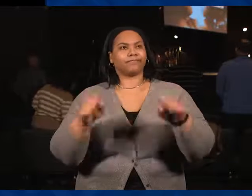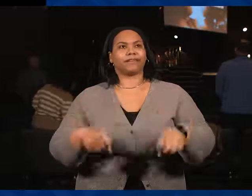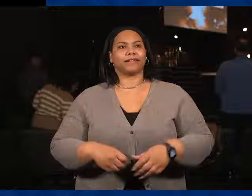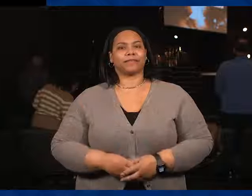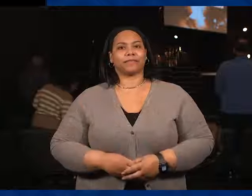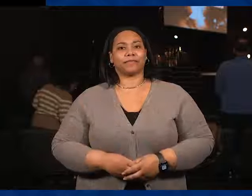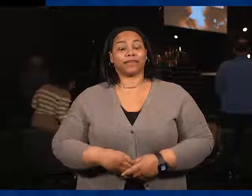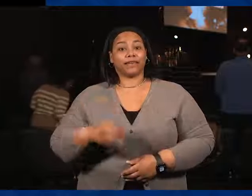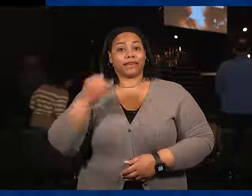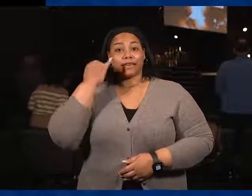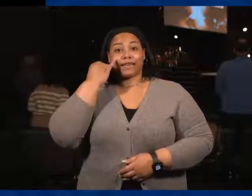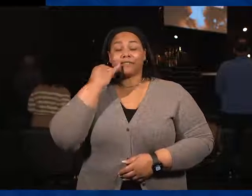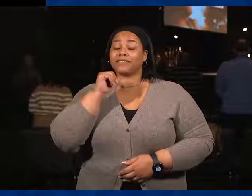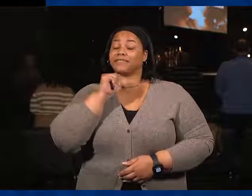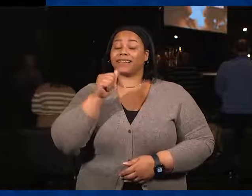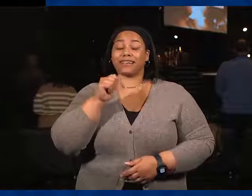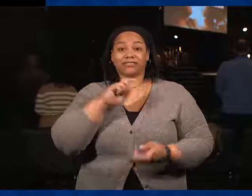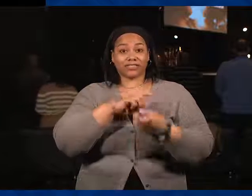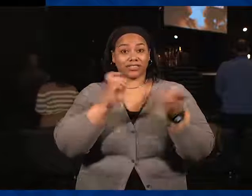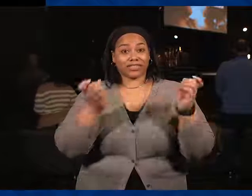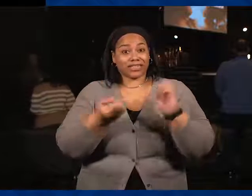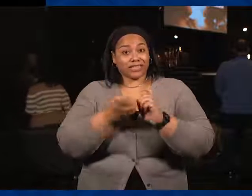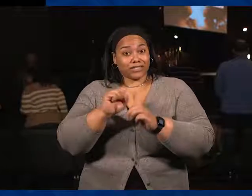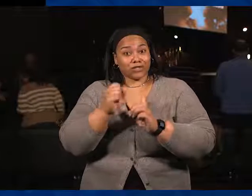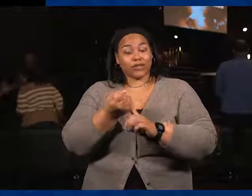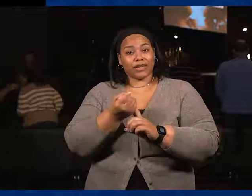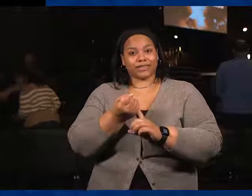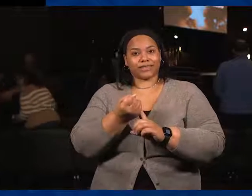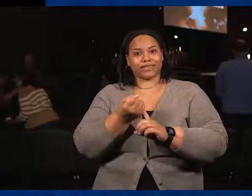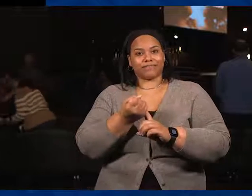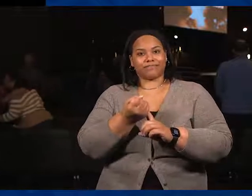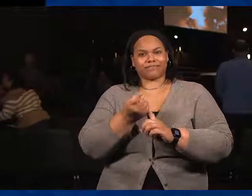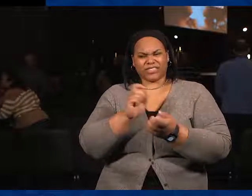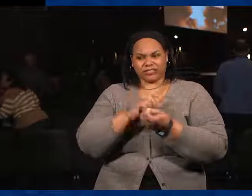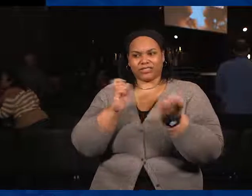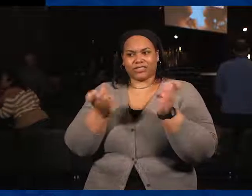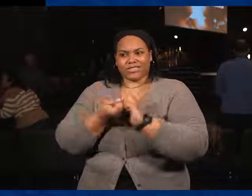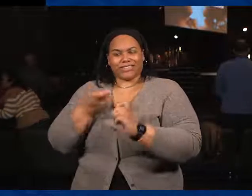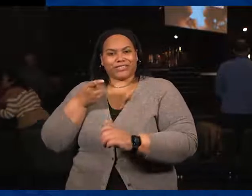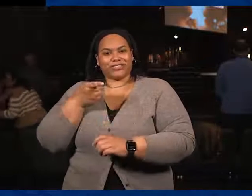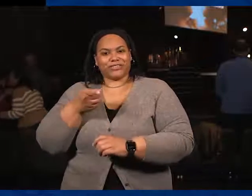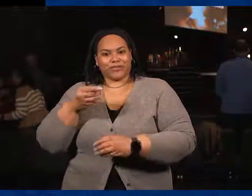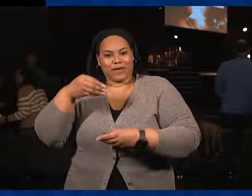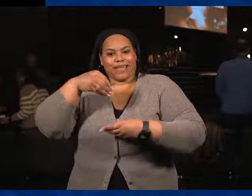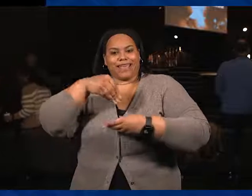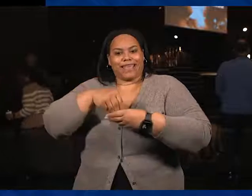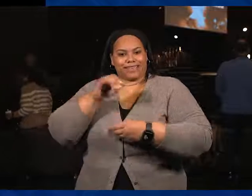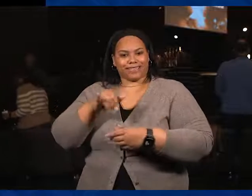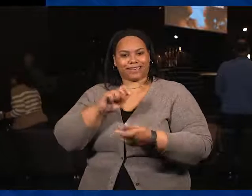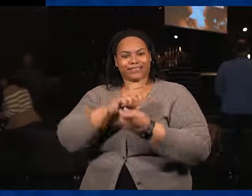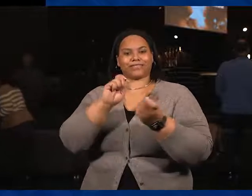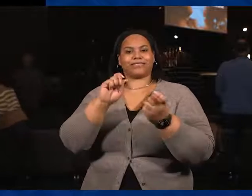If he doesn't change your situation, he's able to change you in the midst of your situation.